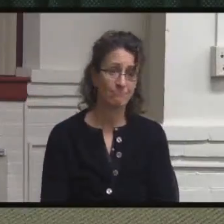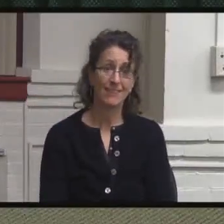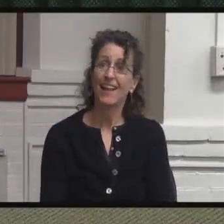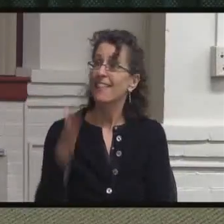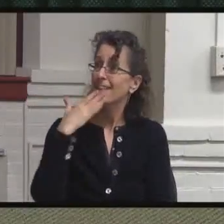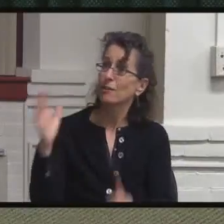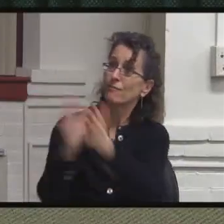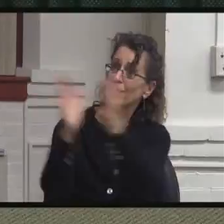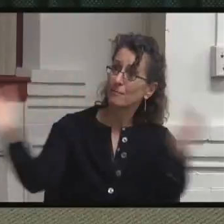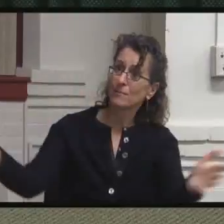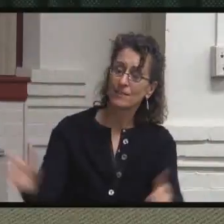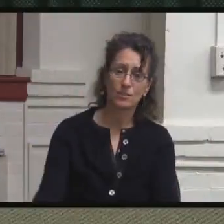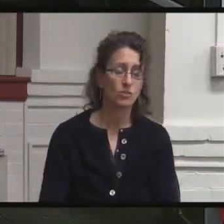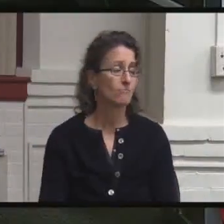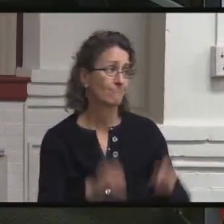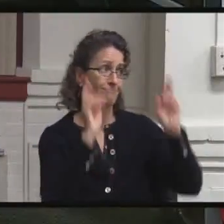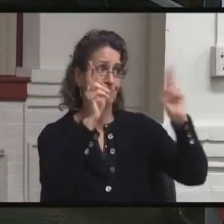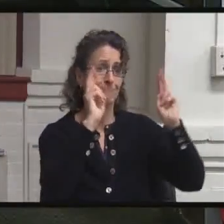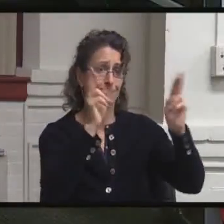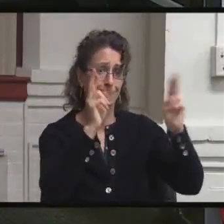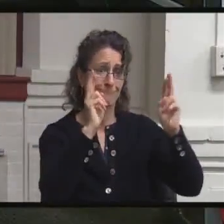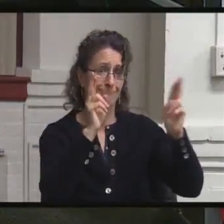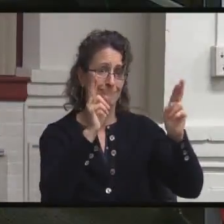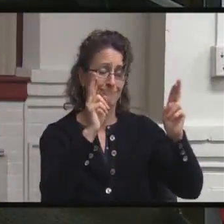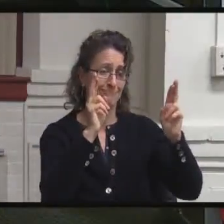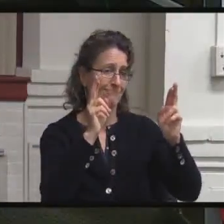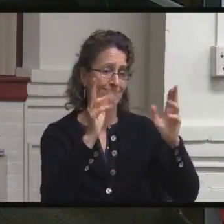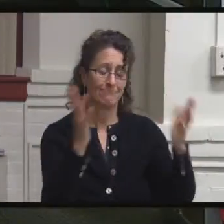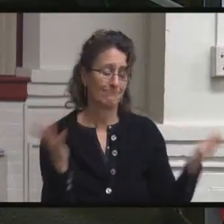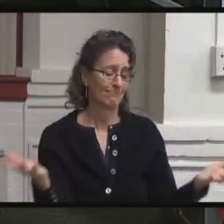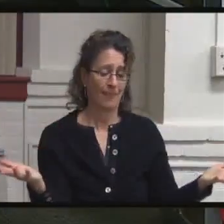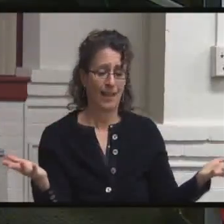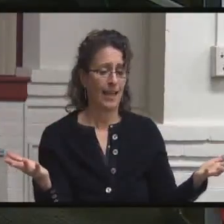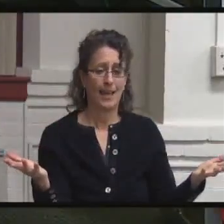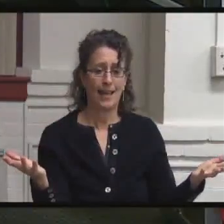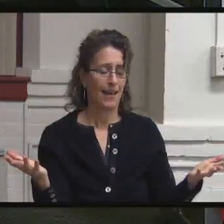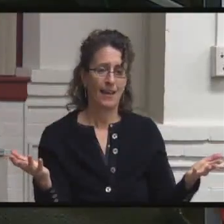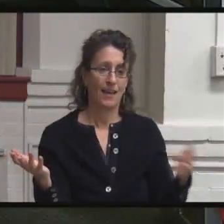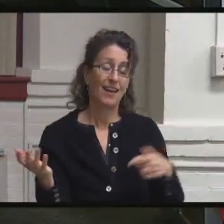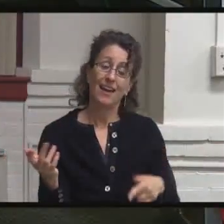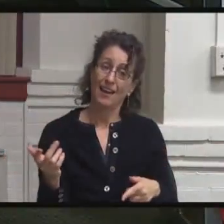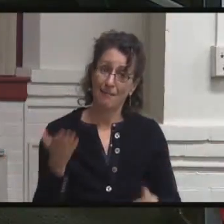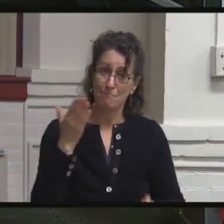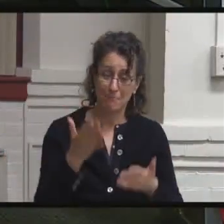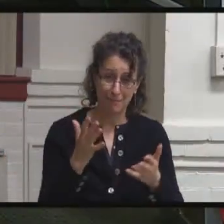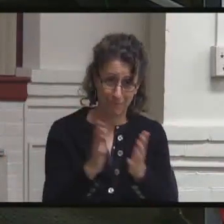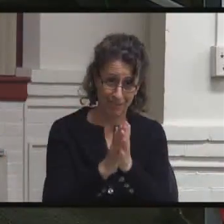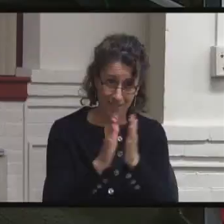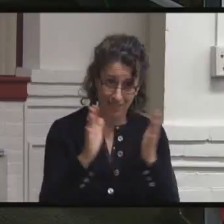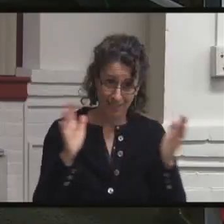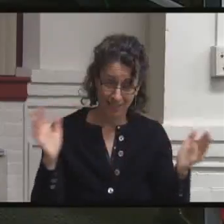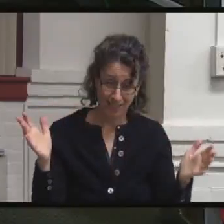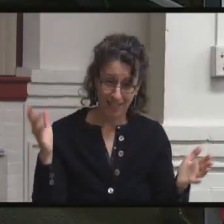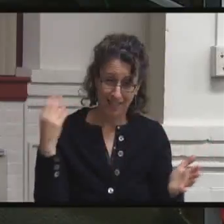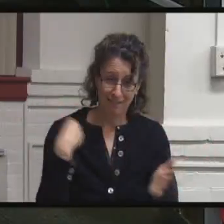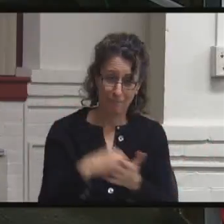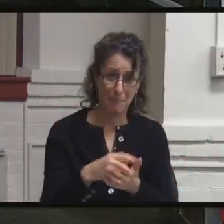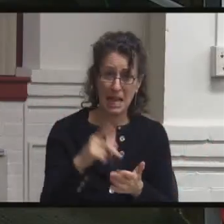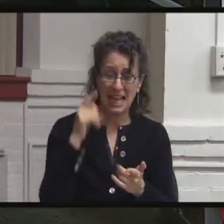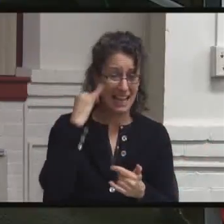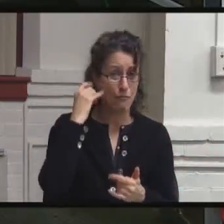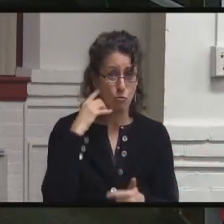thank you. Yeah, so the hope is that when we come up and it's like whatever hundreds of thousands or millions of dollars, that the town just doesn't go,